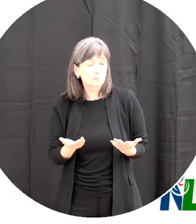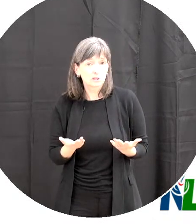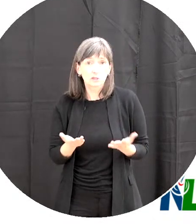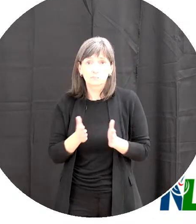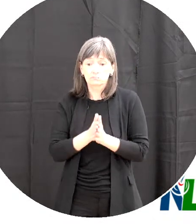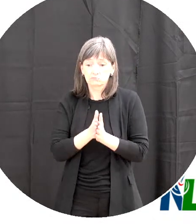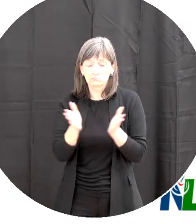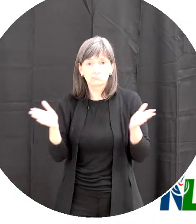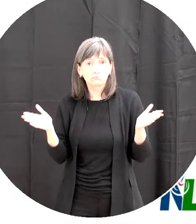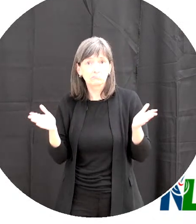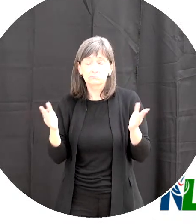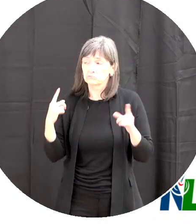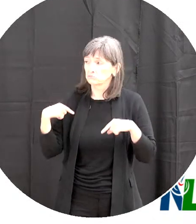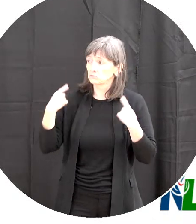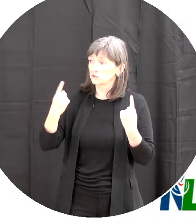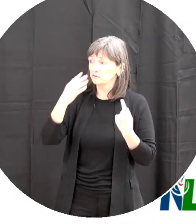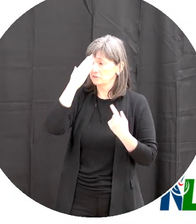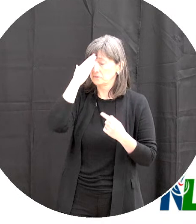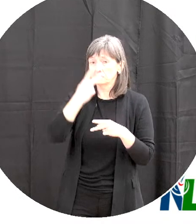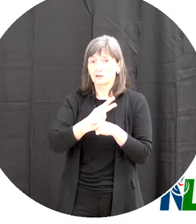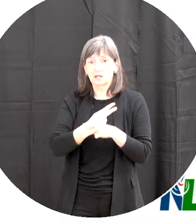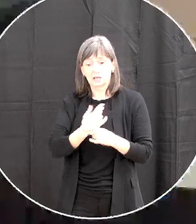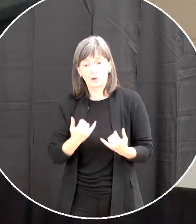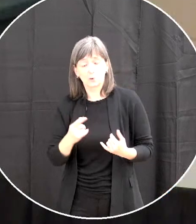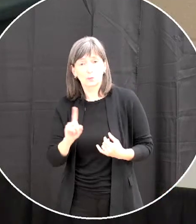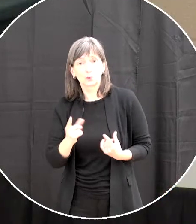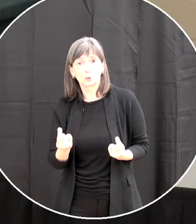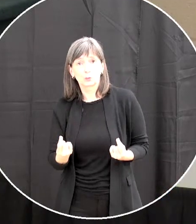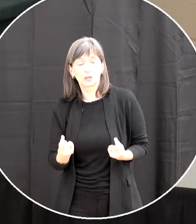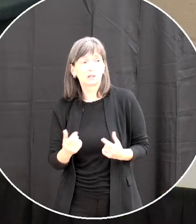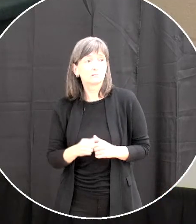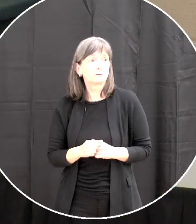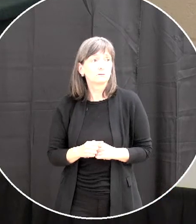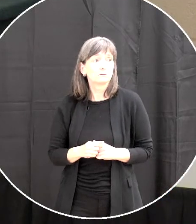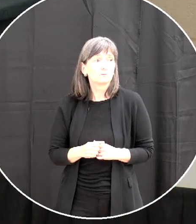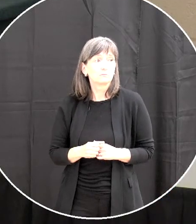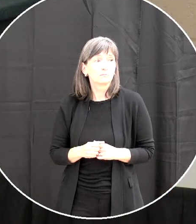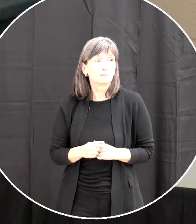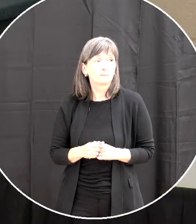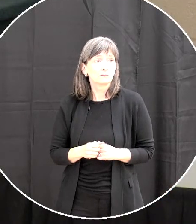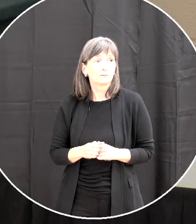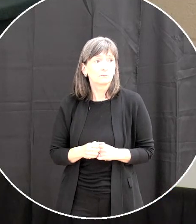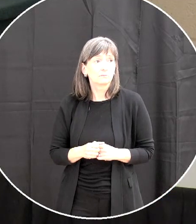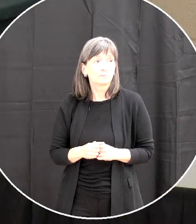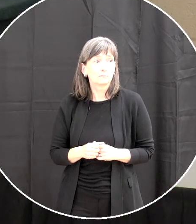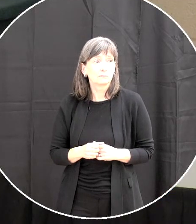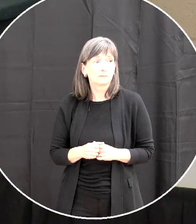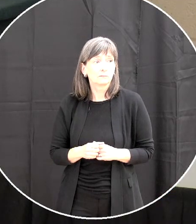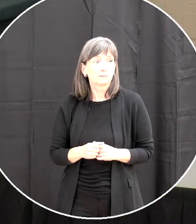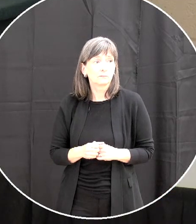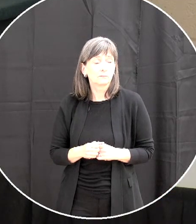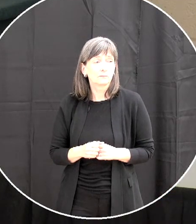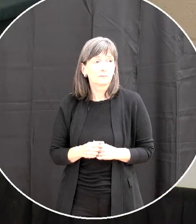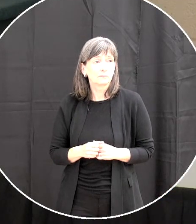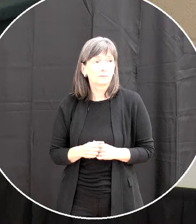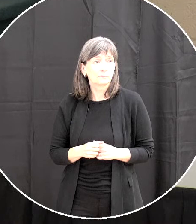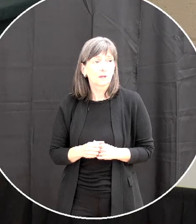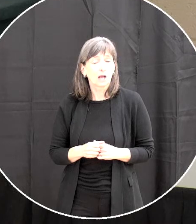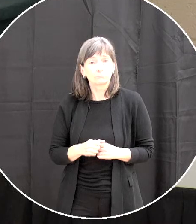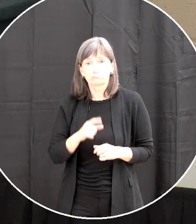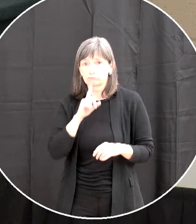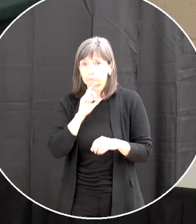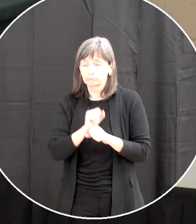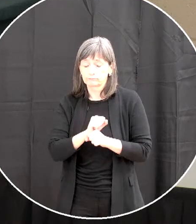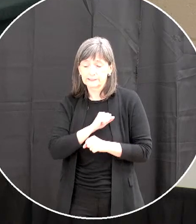base of an assessment of where we're to in a lot of ways. If I don't see anything, I've got to definitely say thank you to